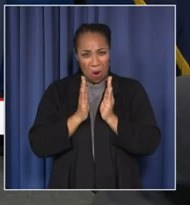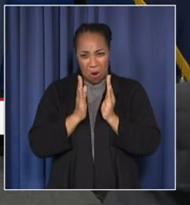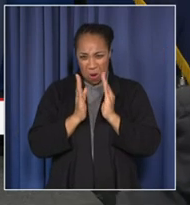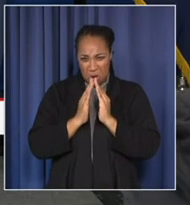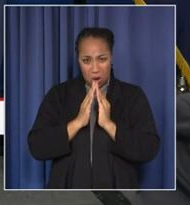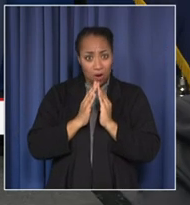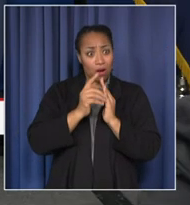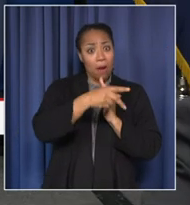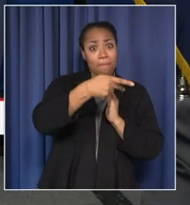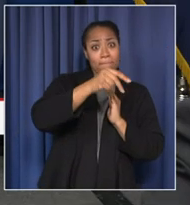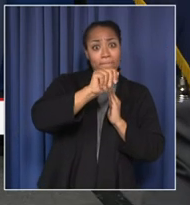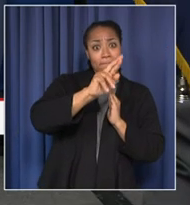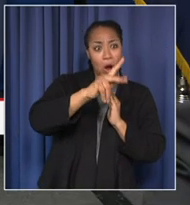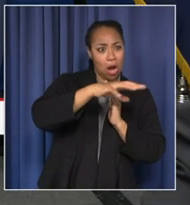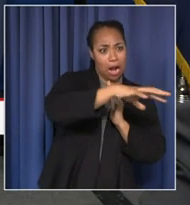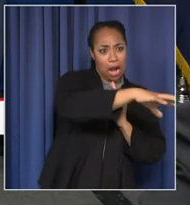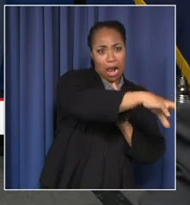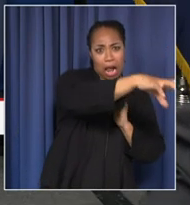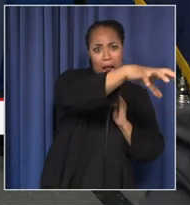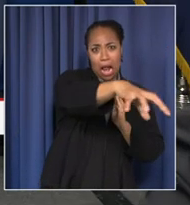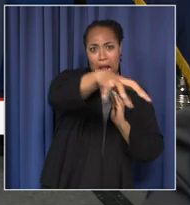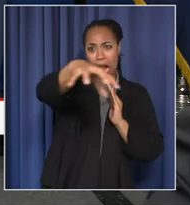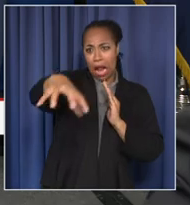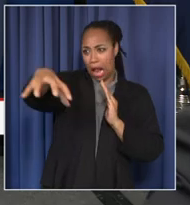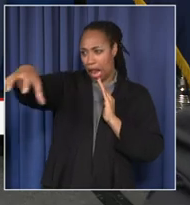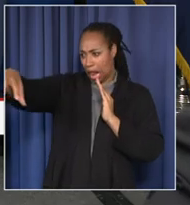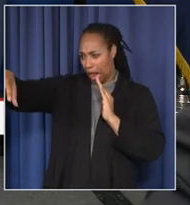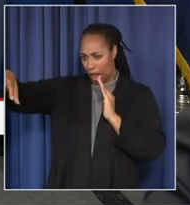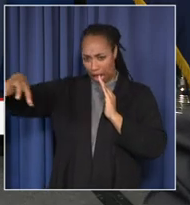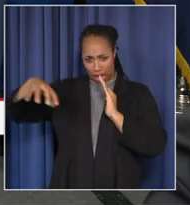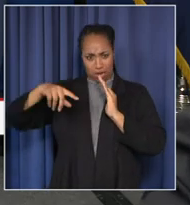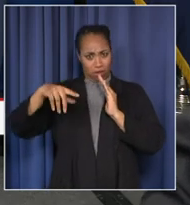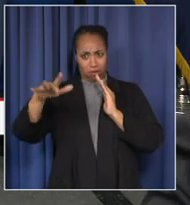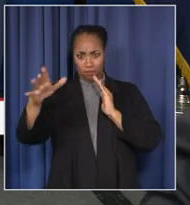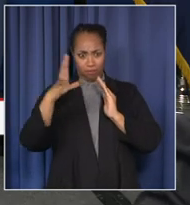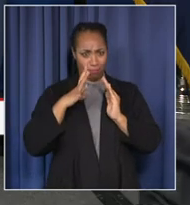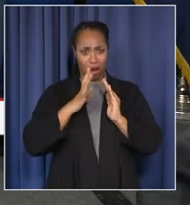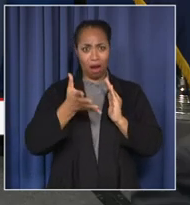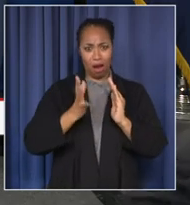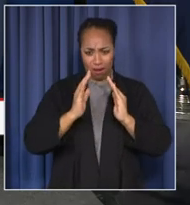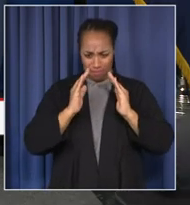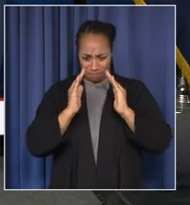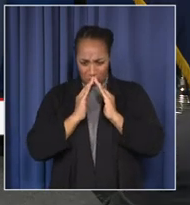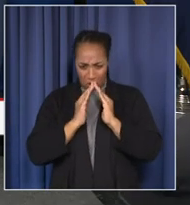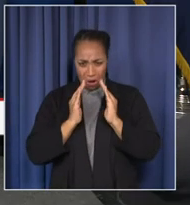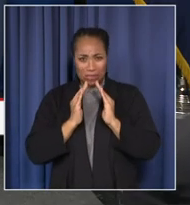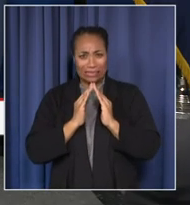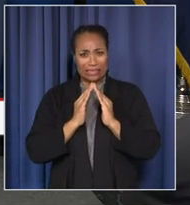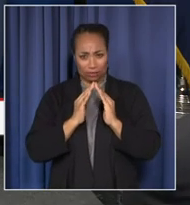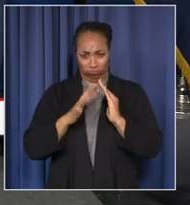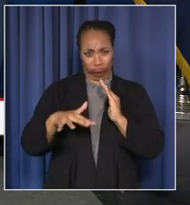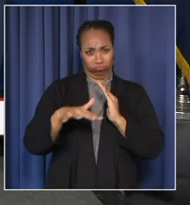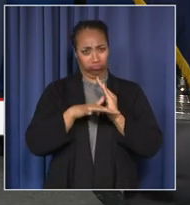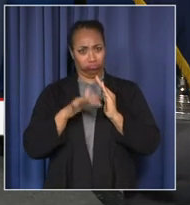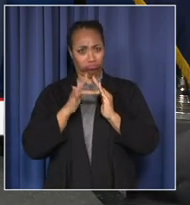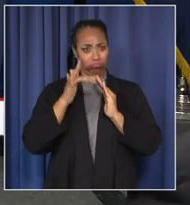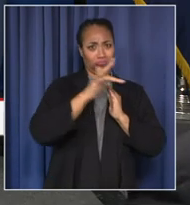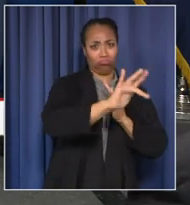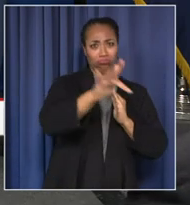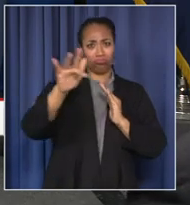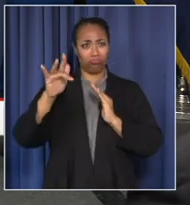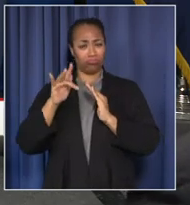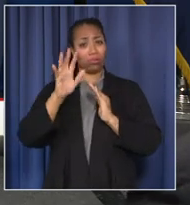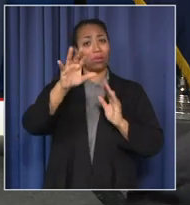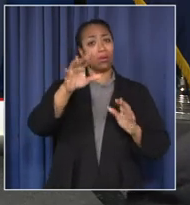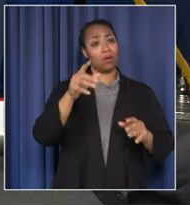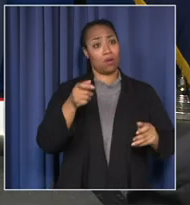very big deal. There's been the issue of the return of federal employees to in-person work. Now, we didn't argue